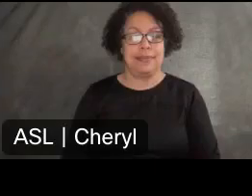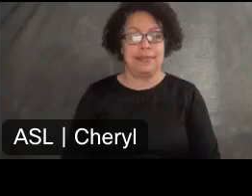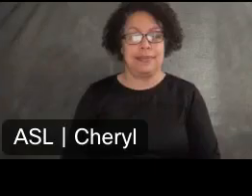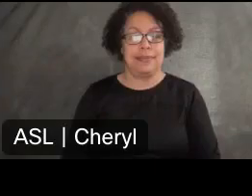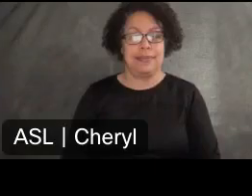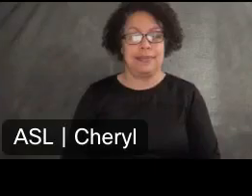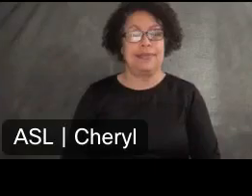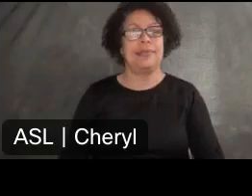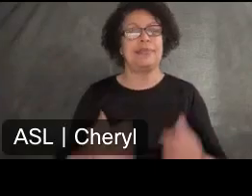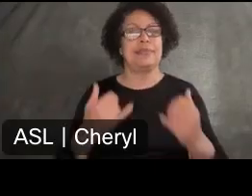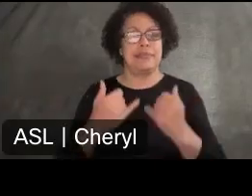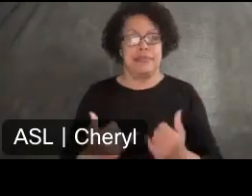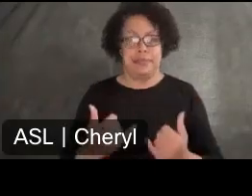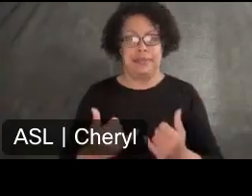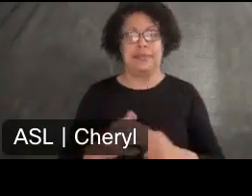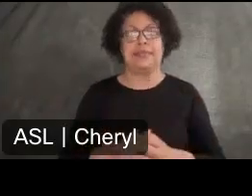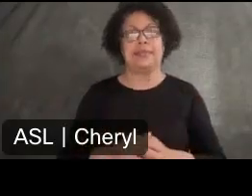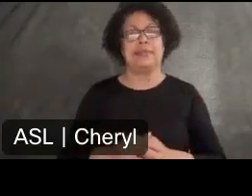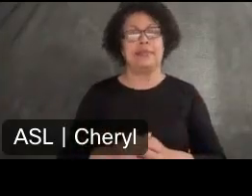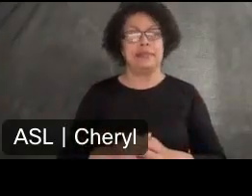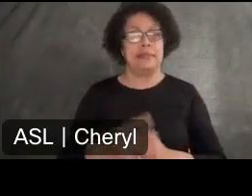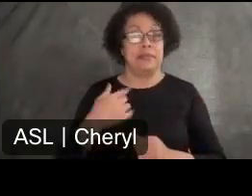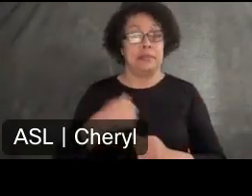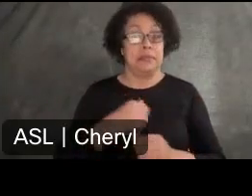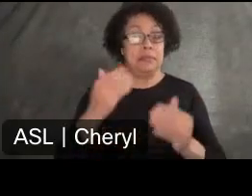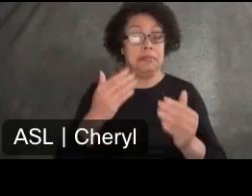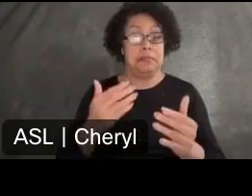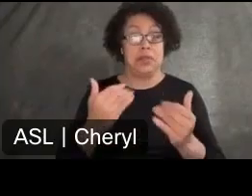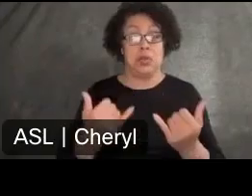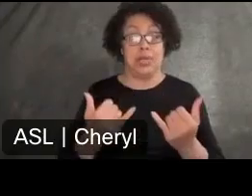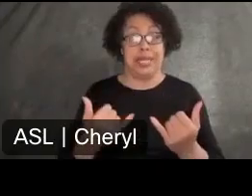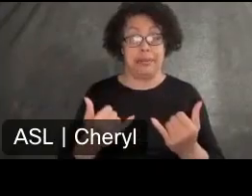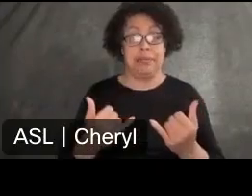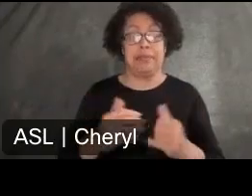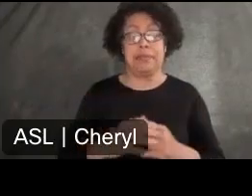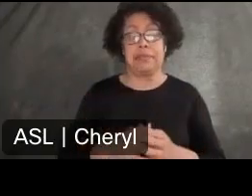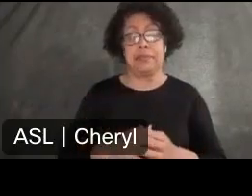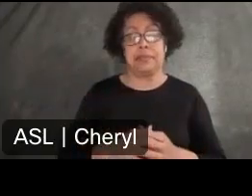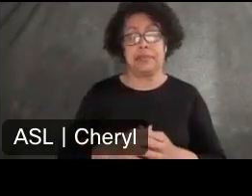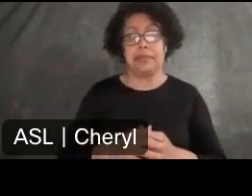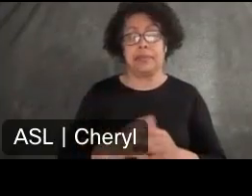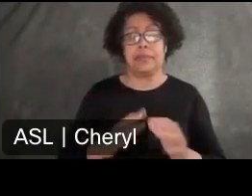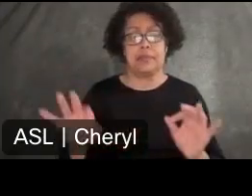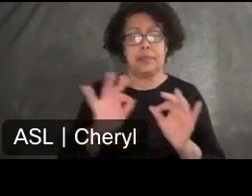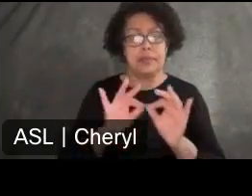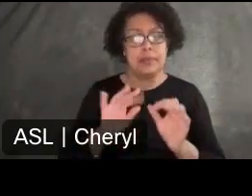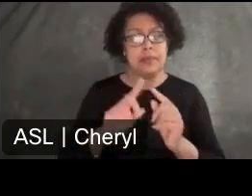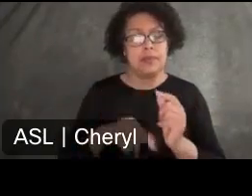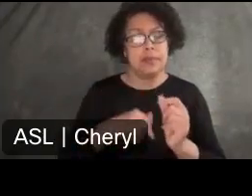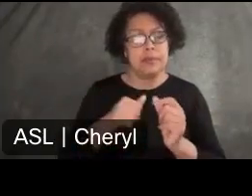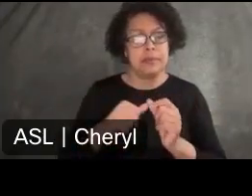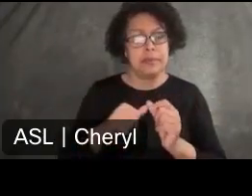Now, as we move forward within today's session, I want us to keep in mind